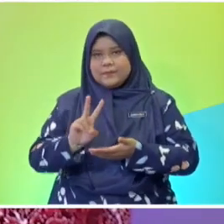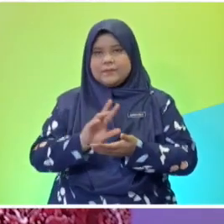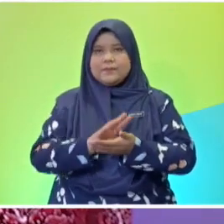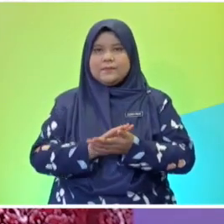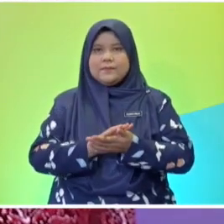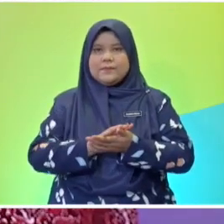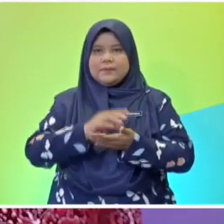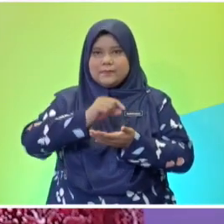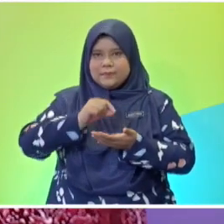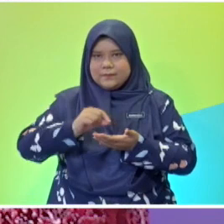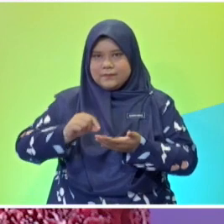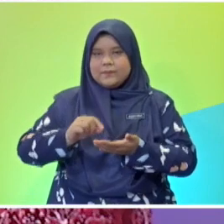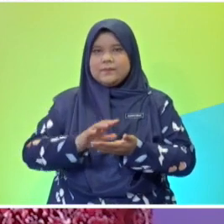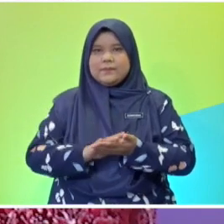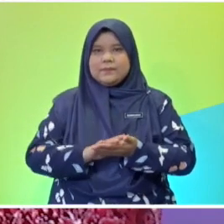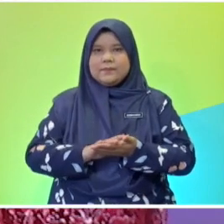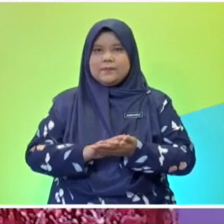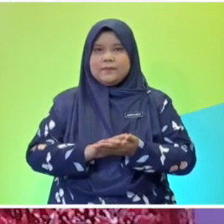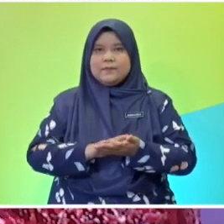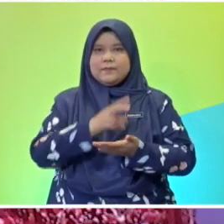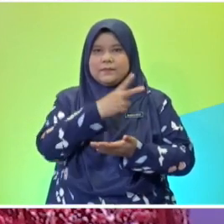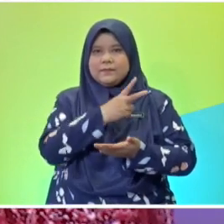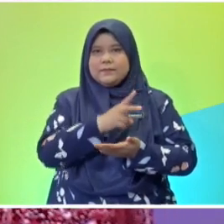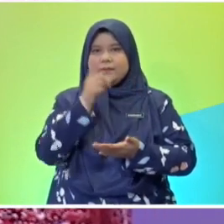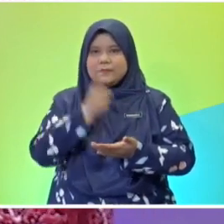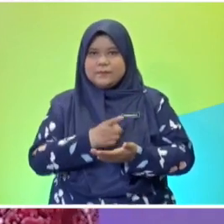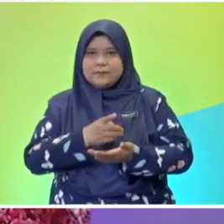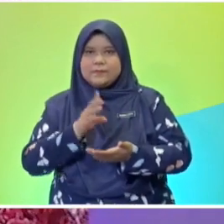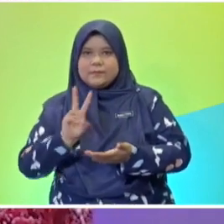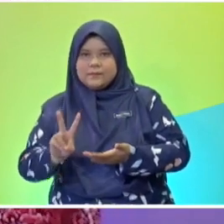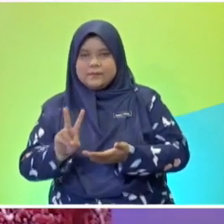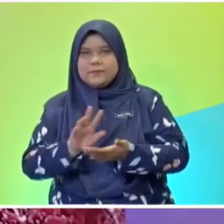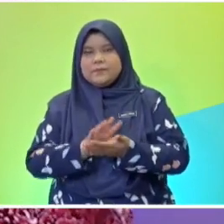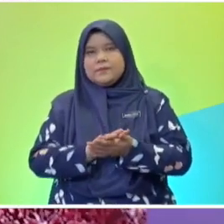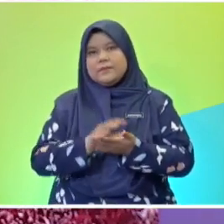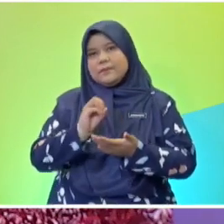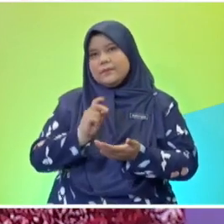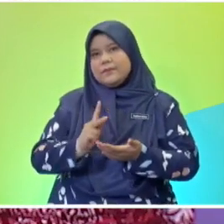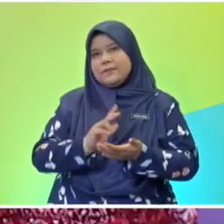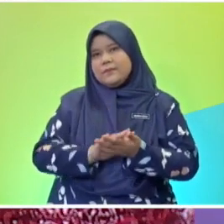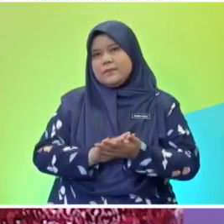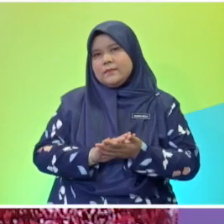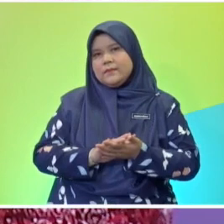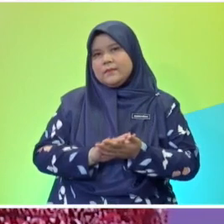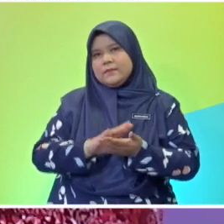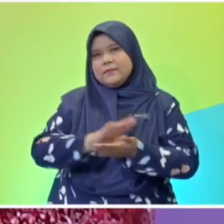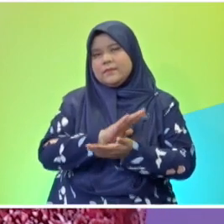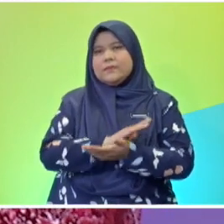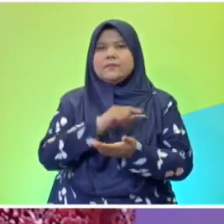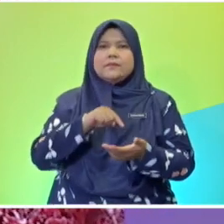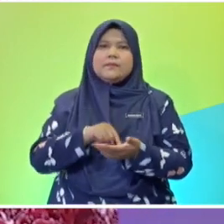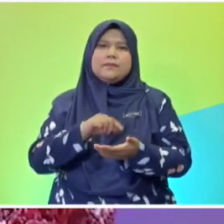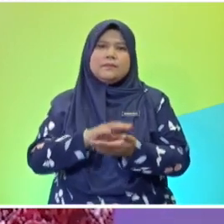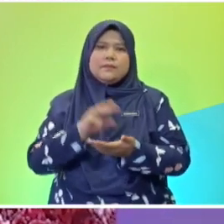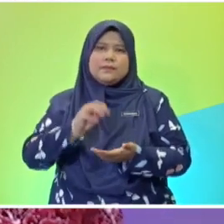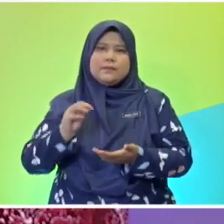writing, code 12/2. Alright. Okay, and in this paper, Chris, okay, the students